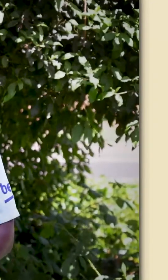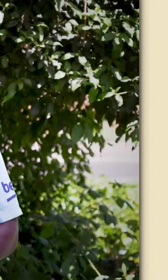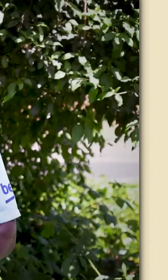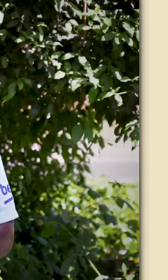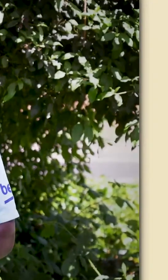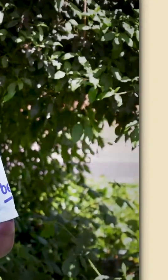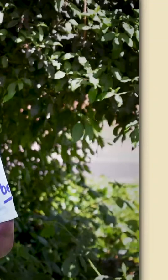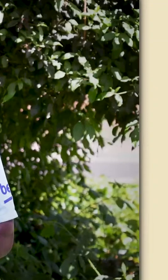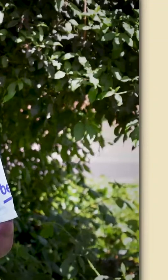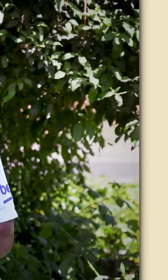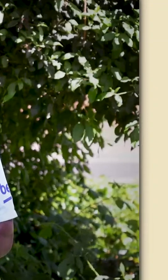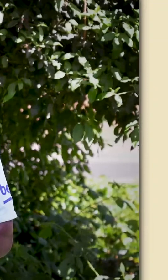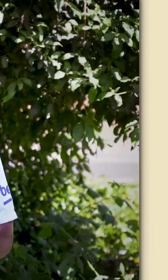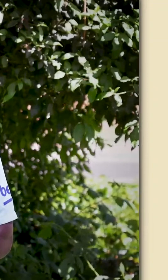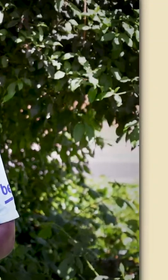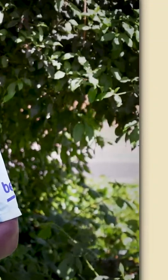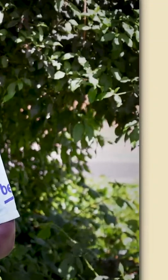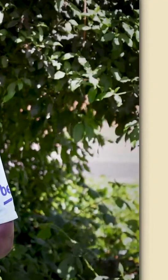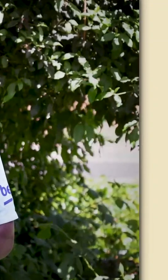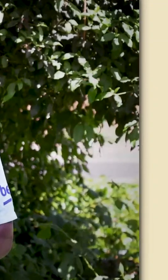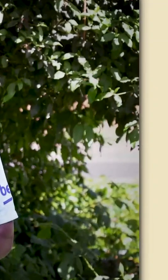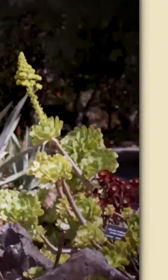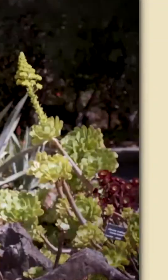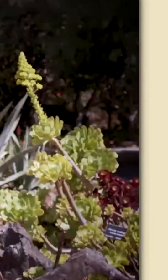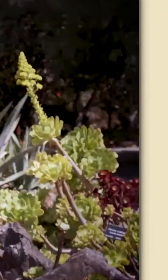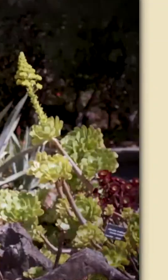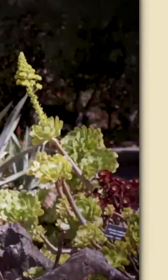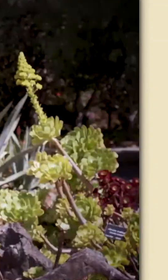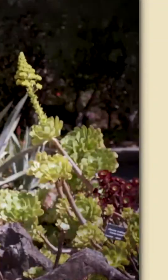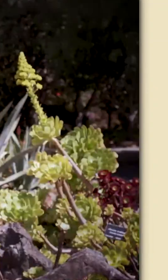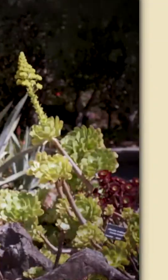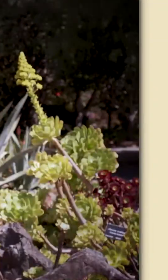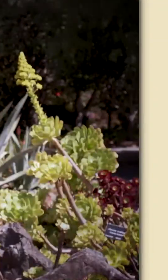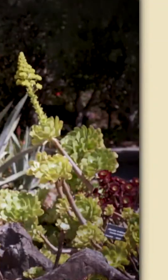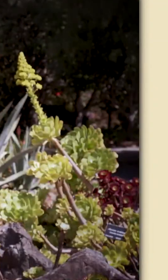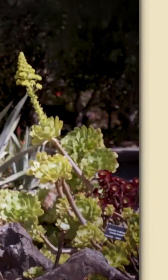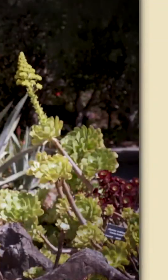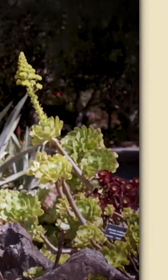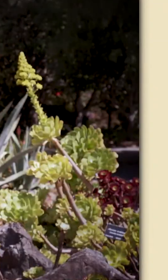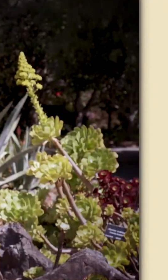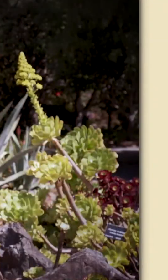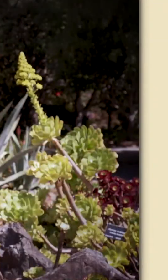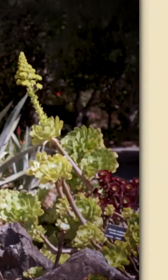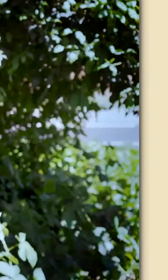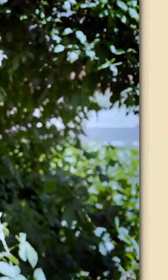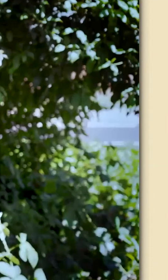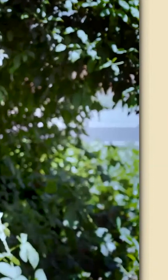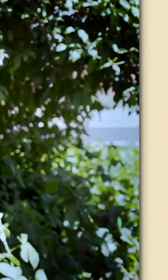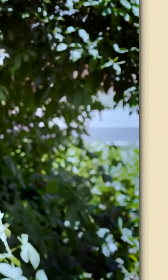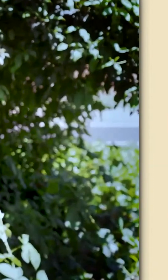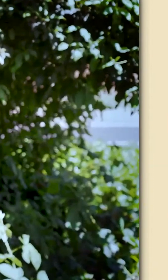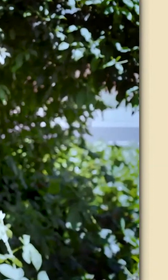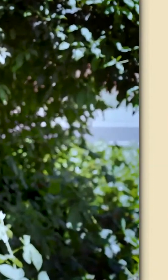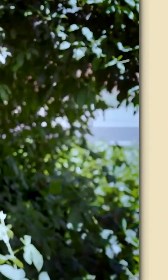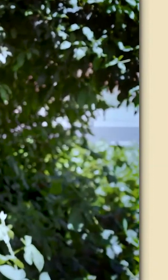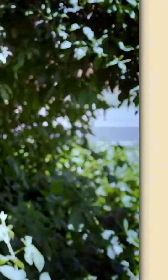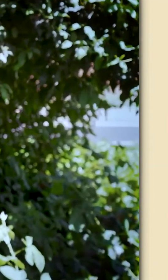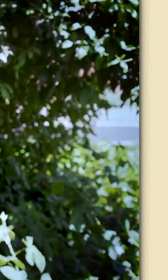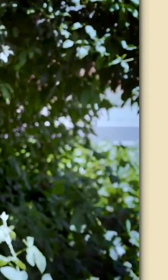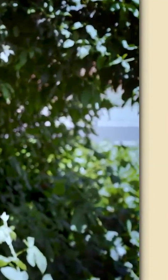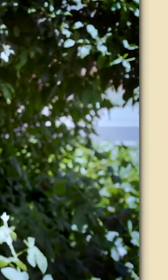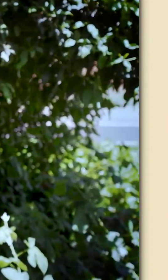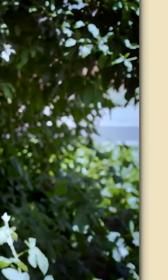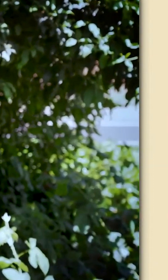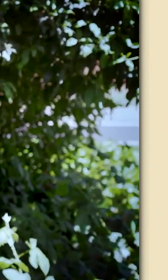up, and so I just wanted to be safe and protect her. To take care of my health and the health of those that I love. I felt it was the right thing to do.